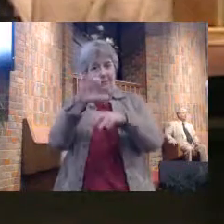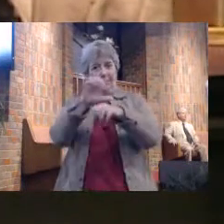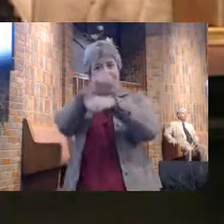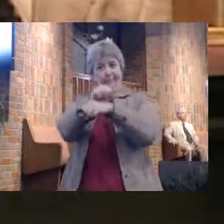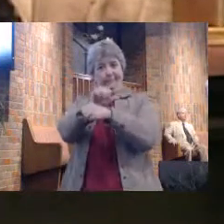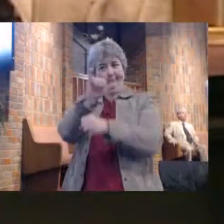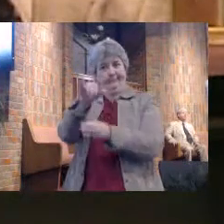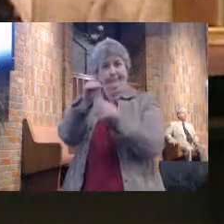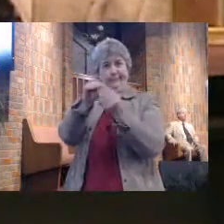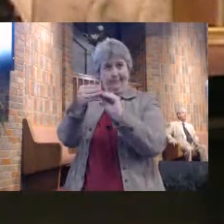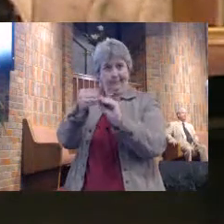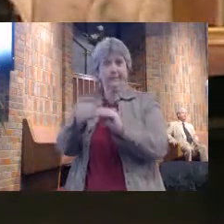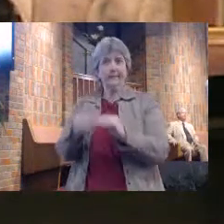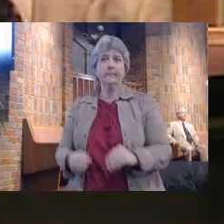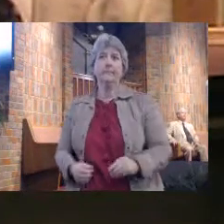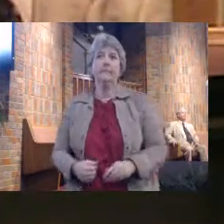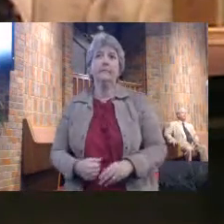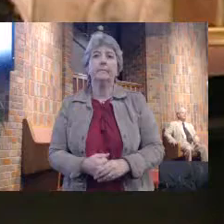is correct.